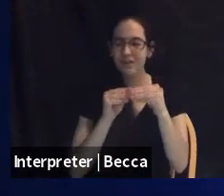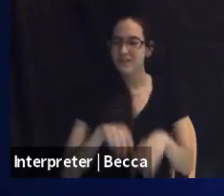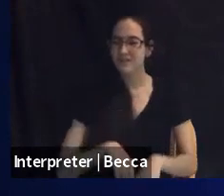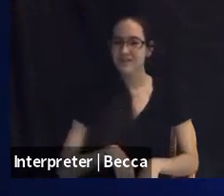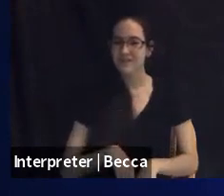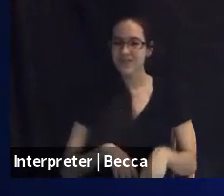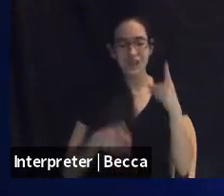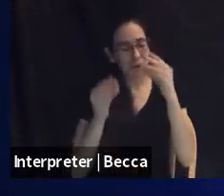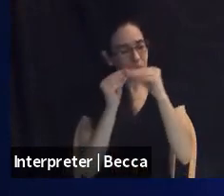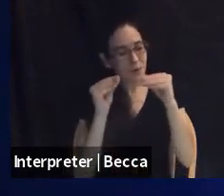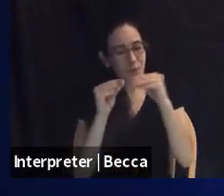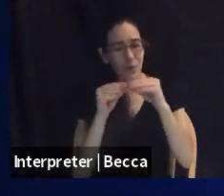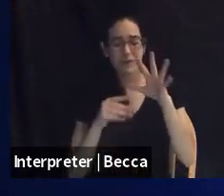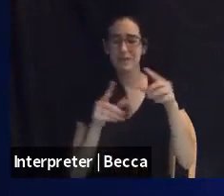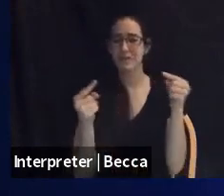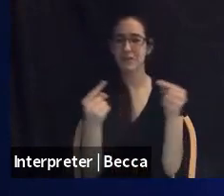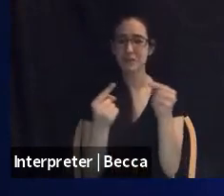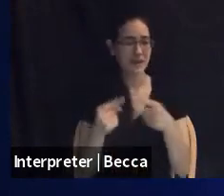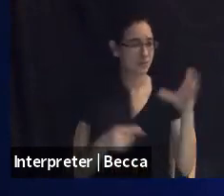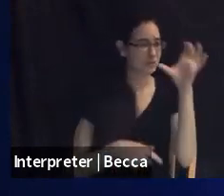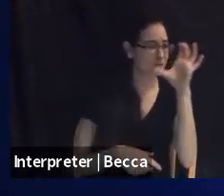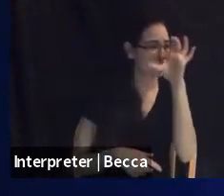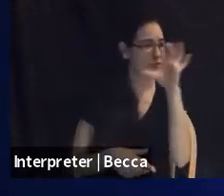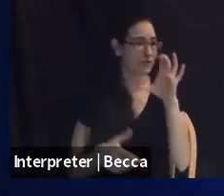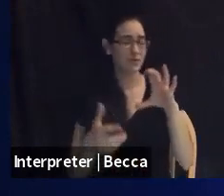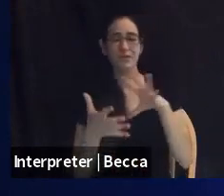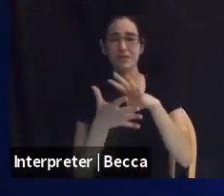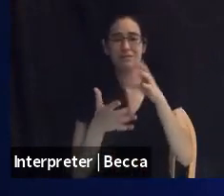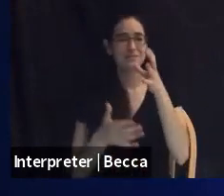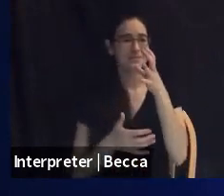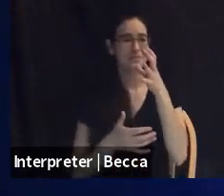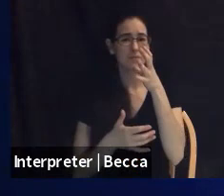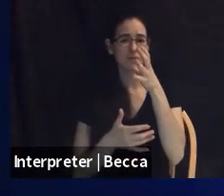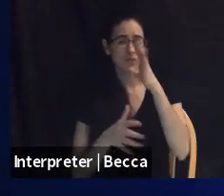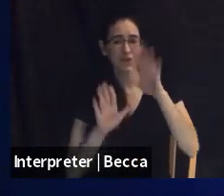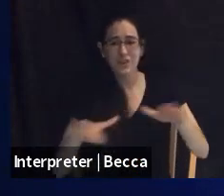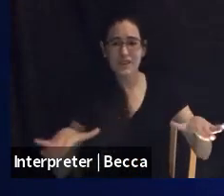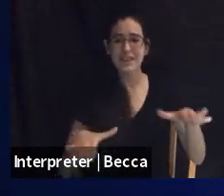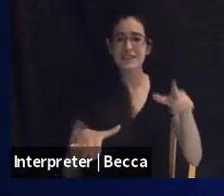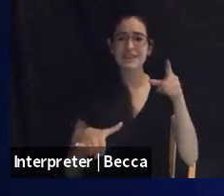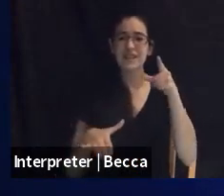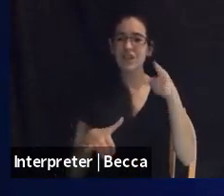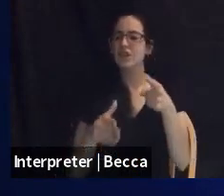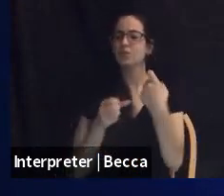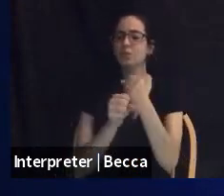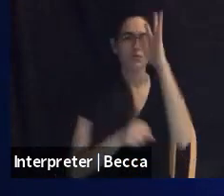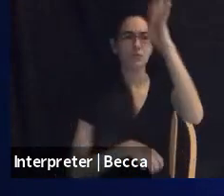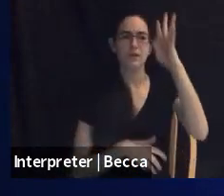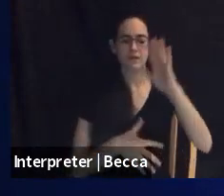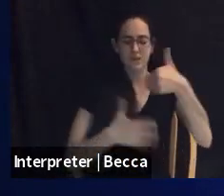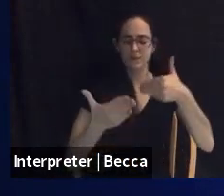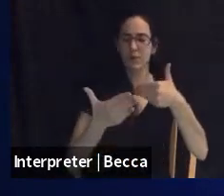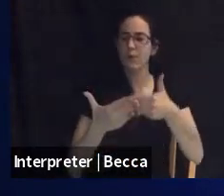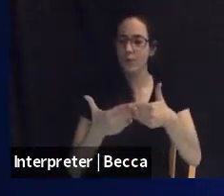more than what you're searching for your kids and your students and your marriage. You're more than that. You are made to be whole. And after